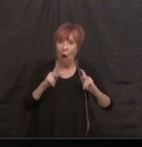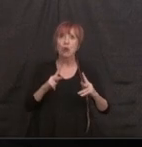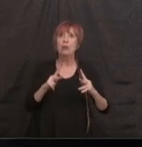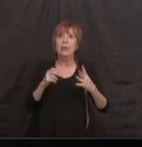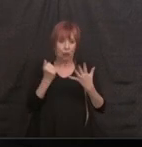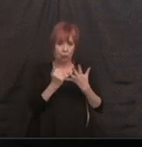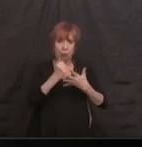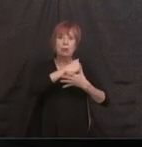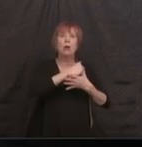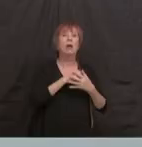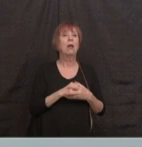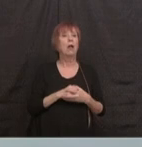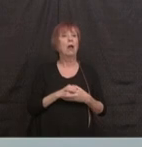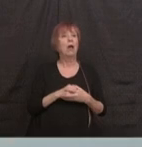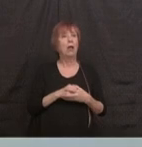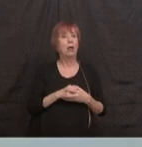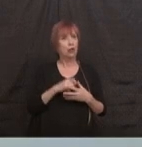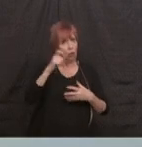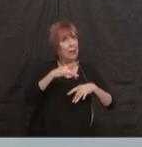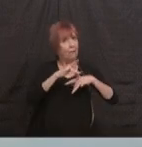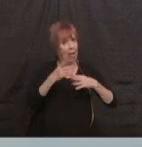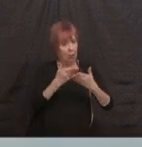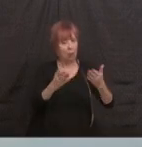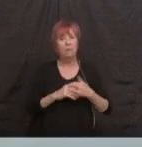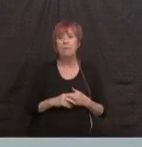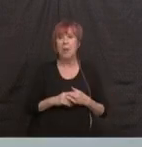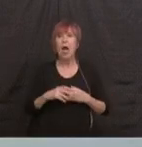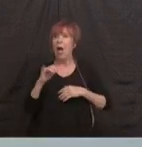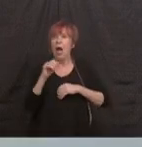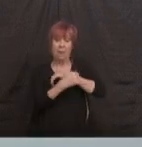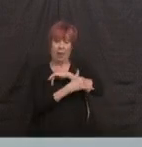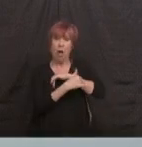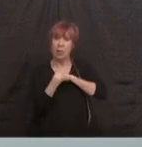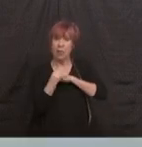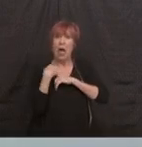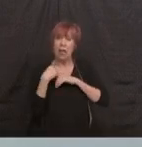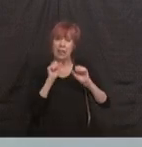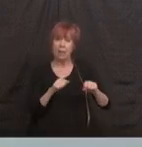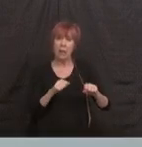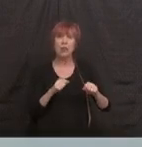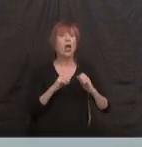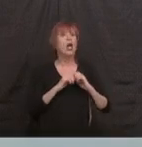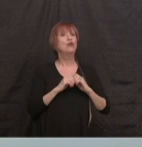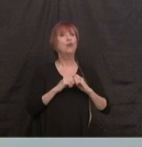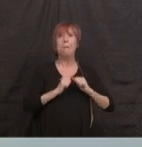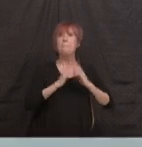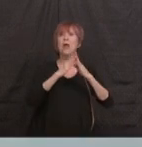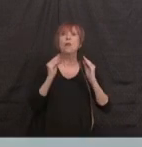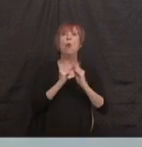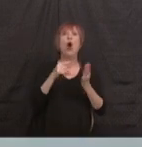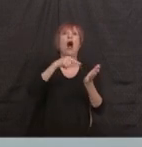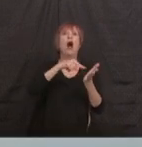those things are available. The county also has the ability to look at how to build more affordable housing, look at